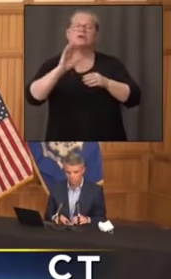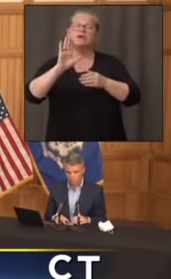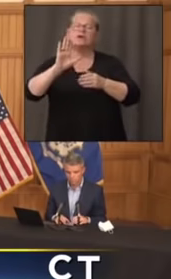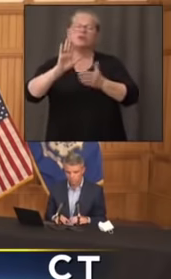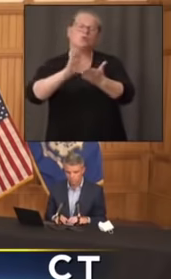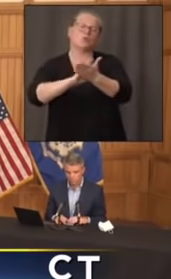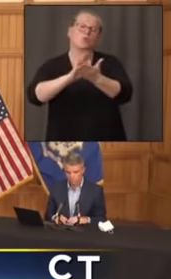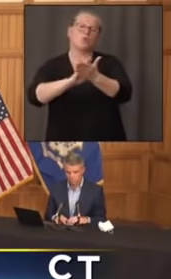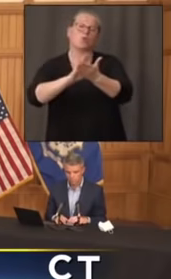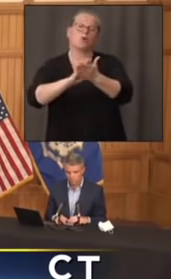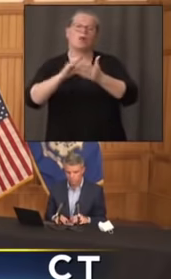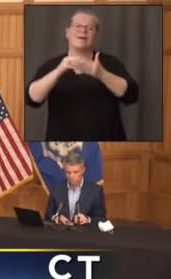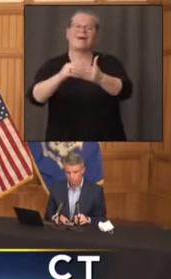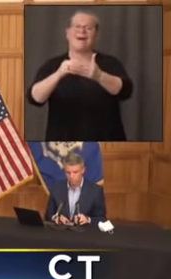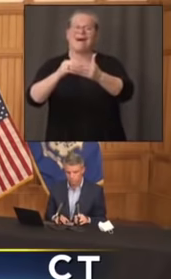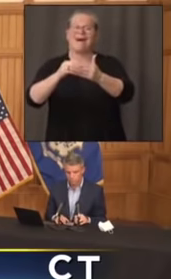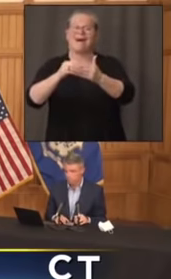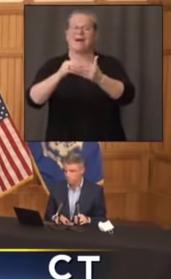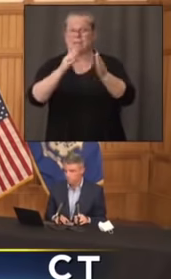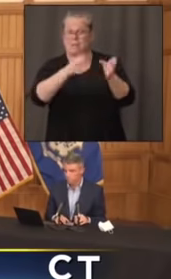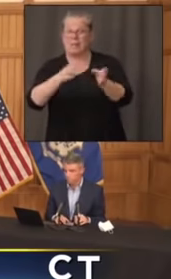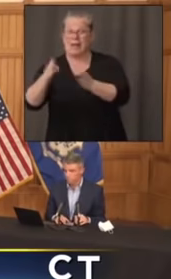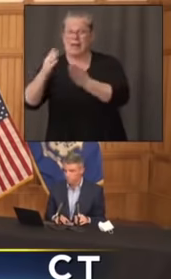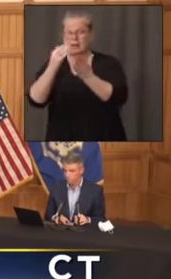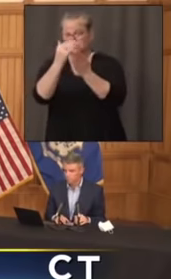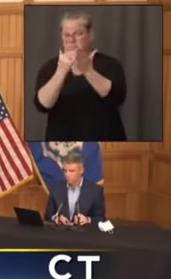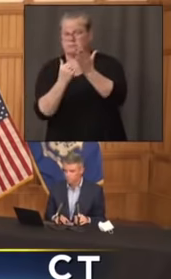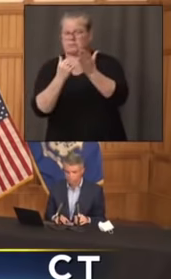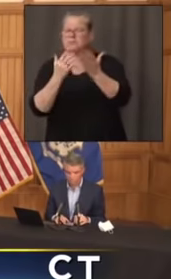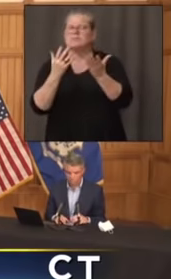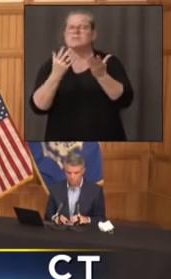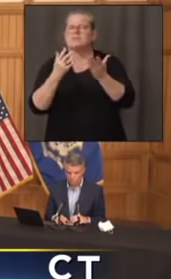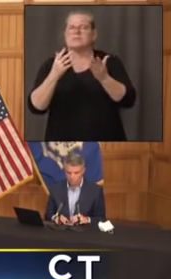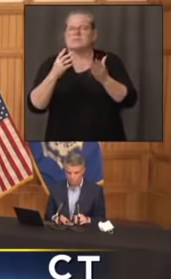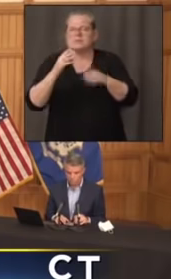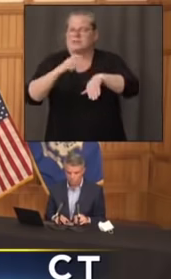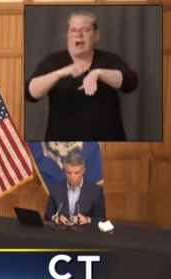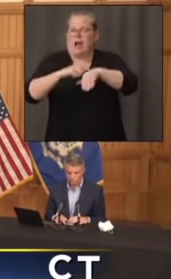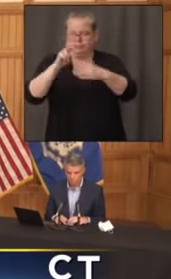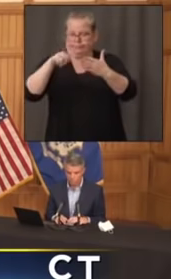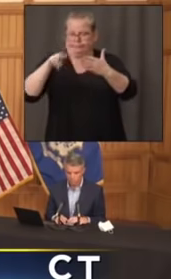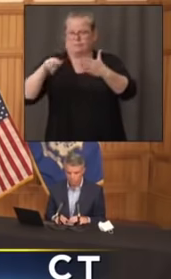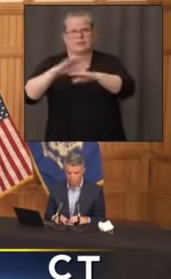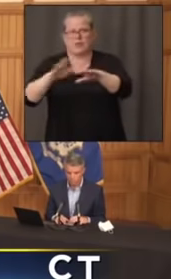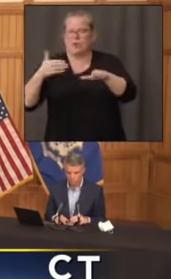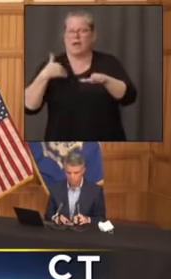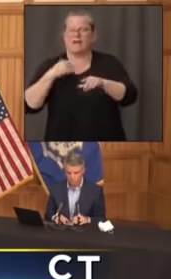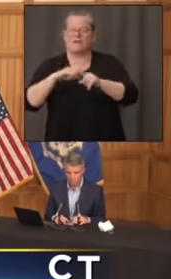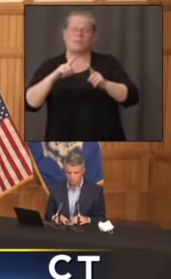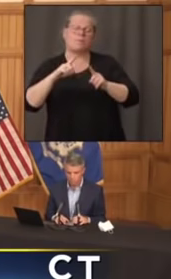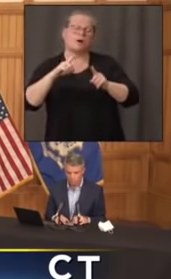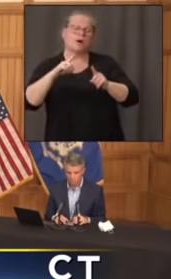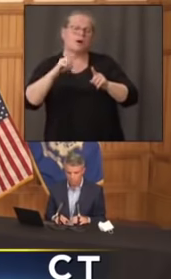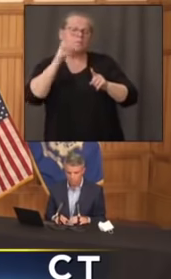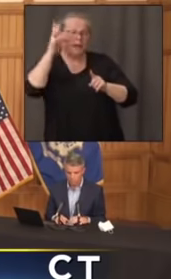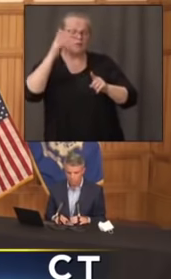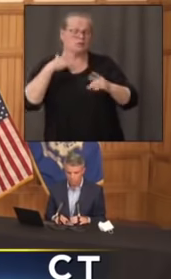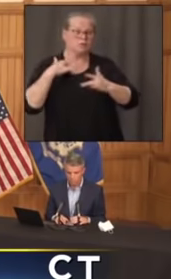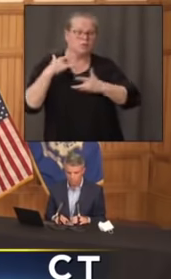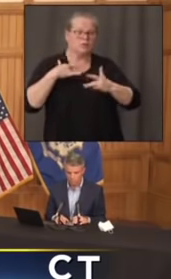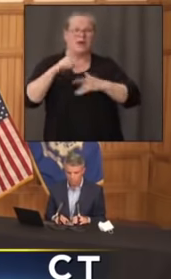your message to those parents watching at home right now regarding their fear of sending specifically young children,